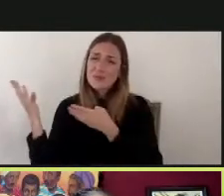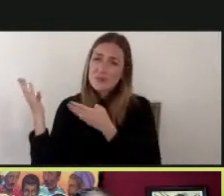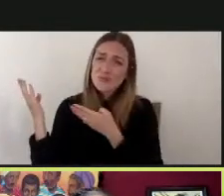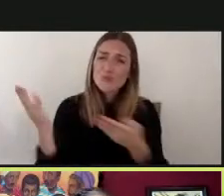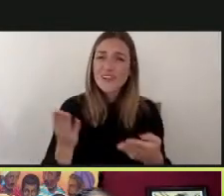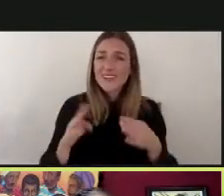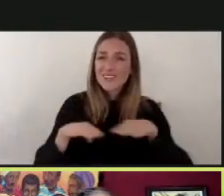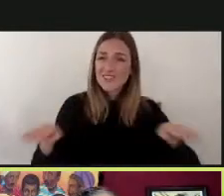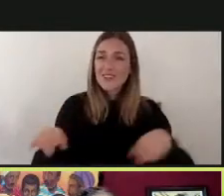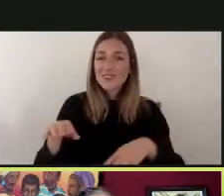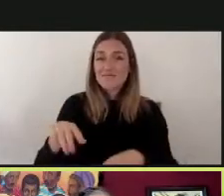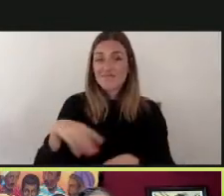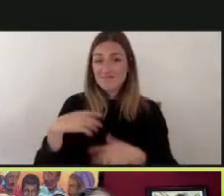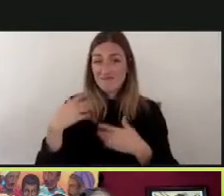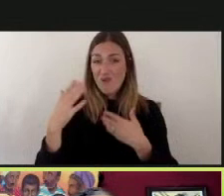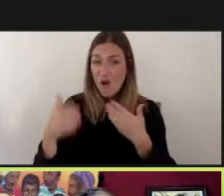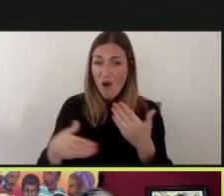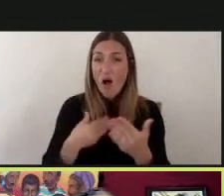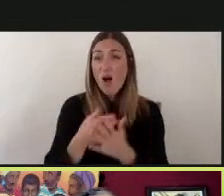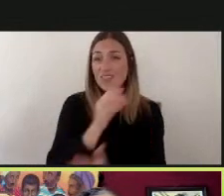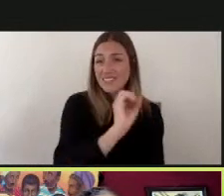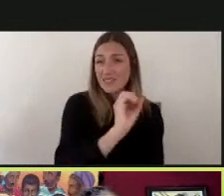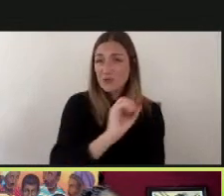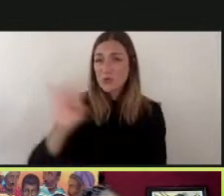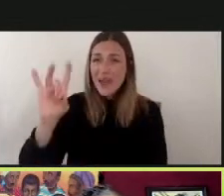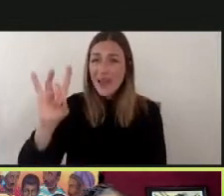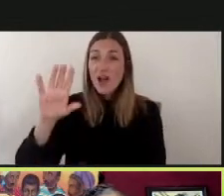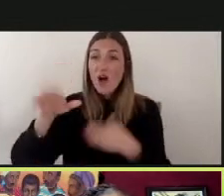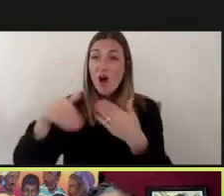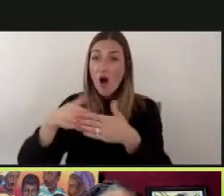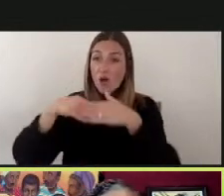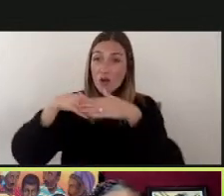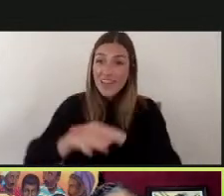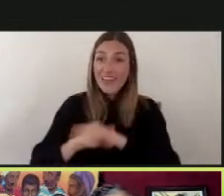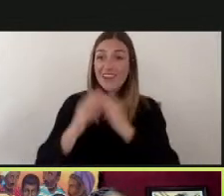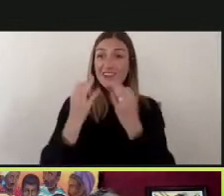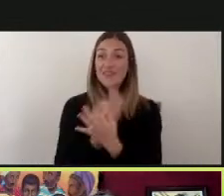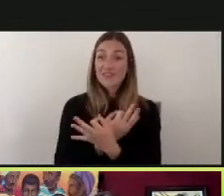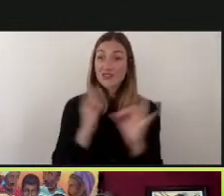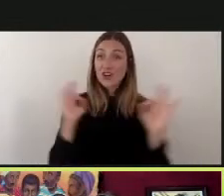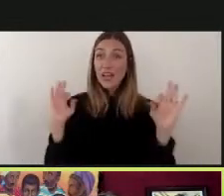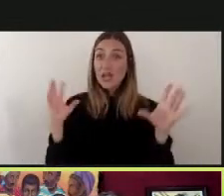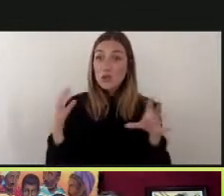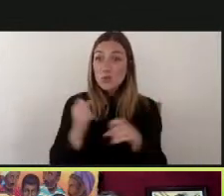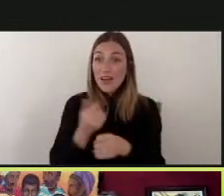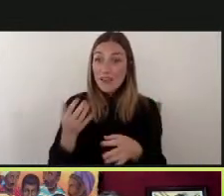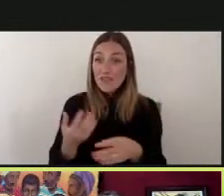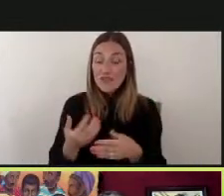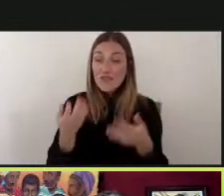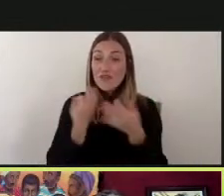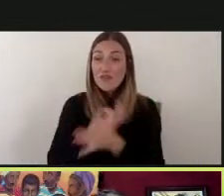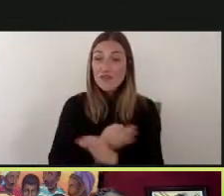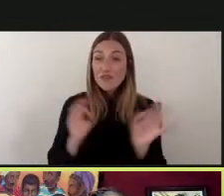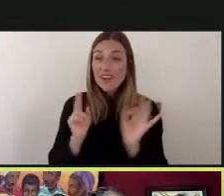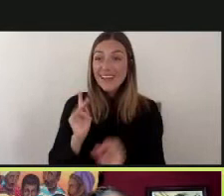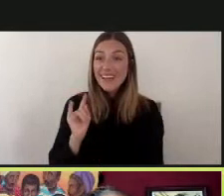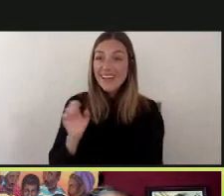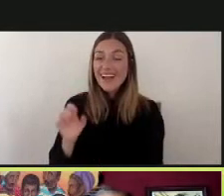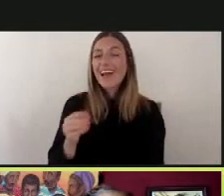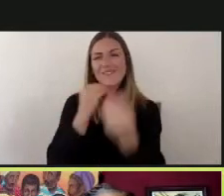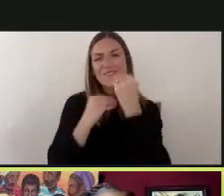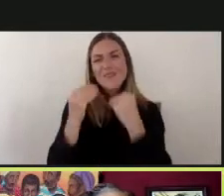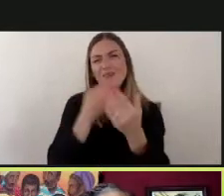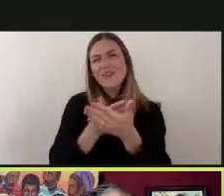years old, and all the children will get in free. You'll get a free kite, and there'll be some food and supplies while